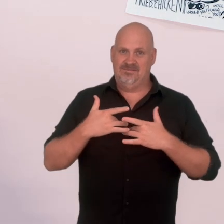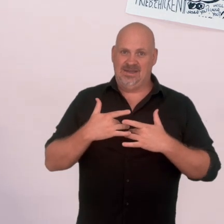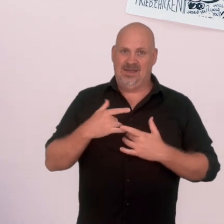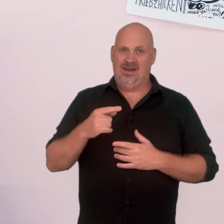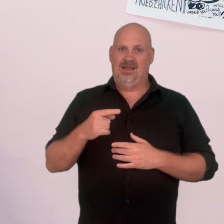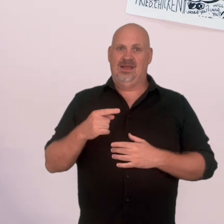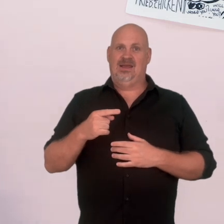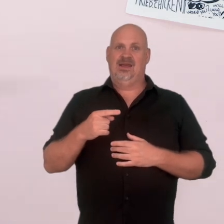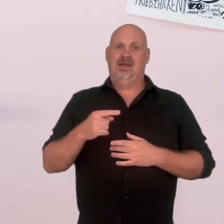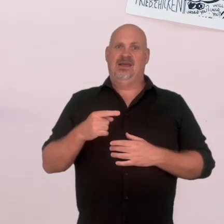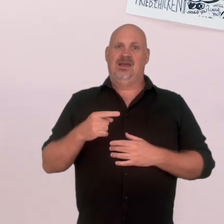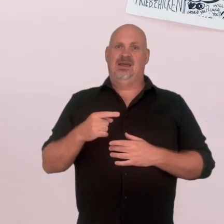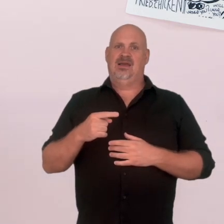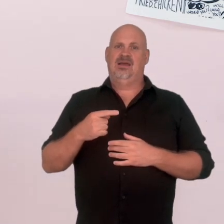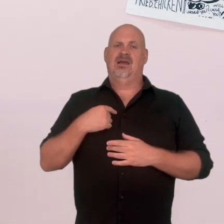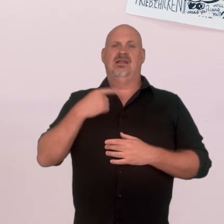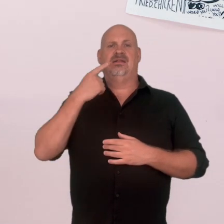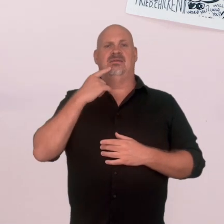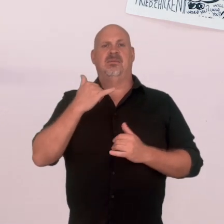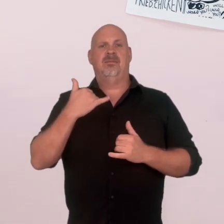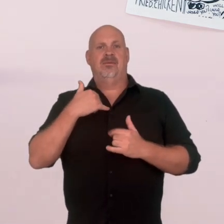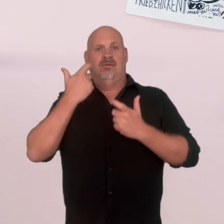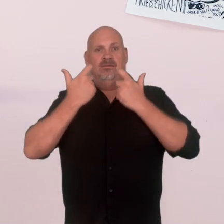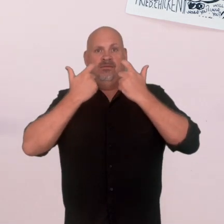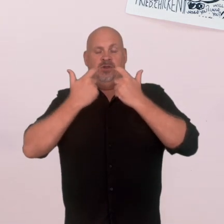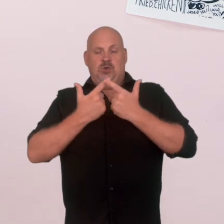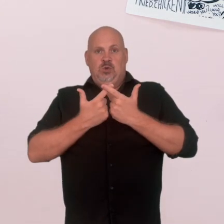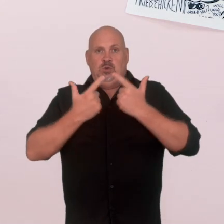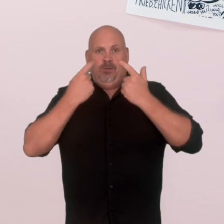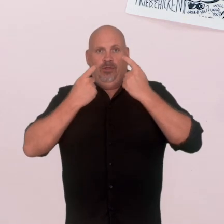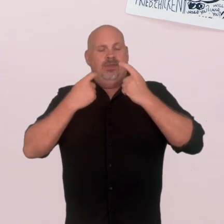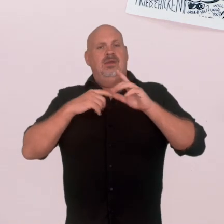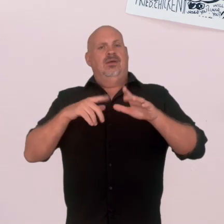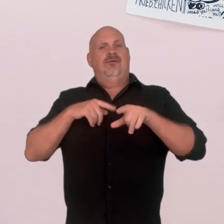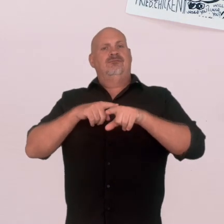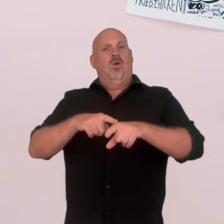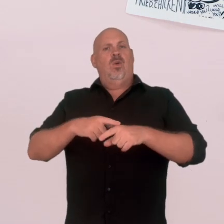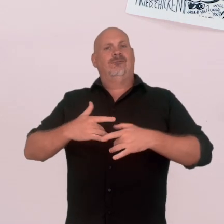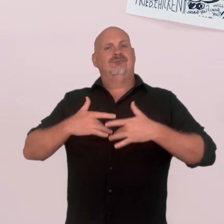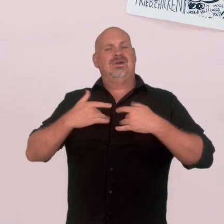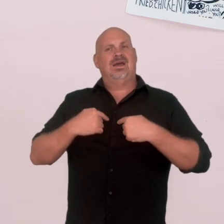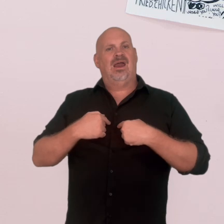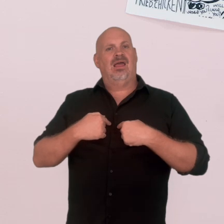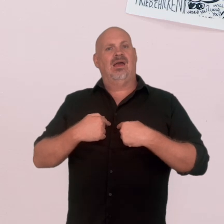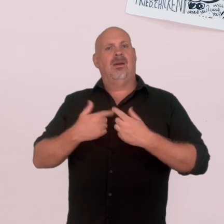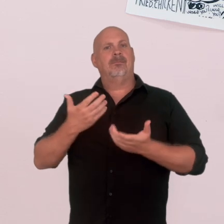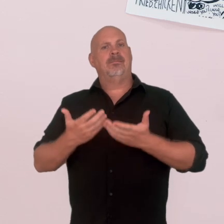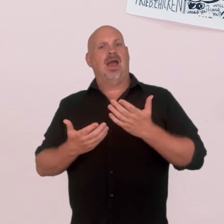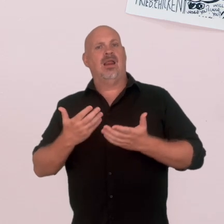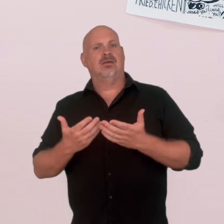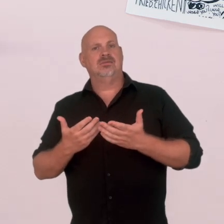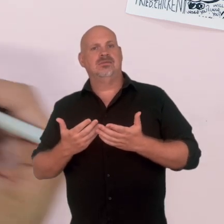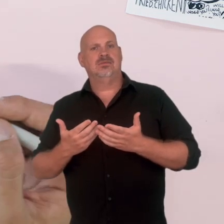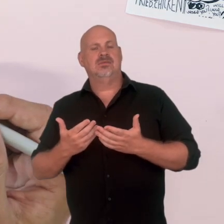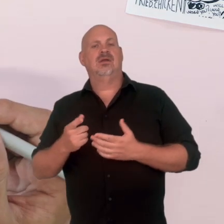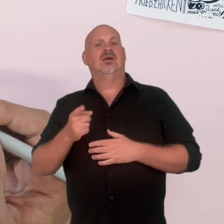If I find myself thinking too much, I have to rely on my feelings. So it's good to have them in balance. And then to something